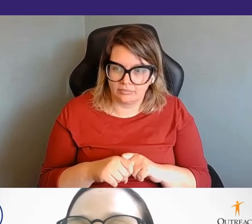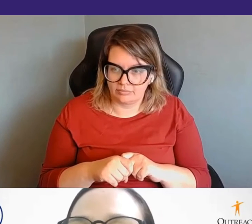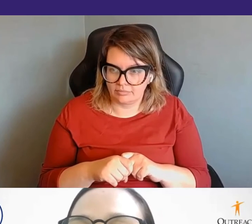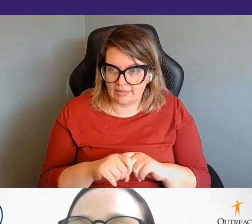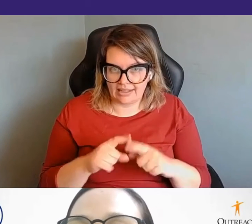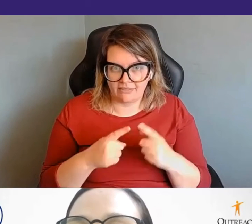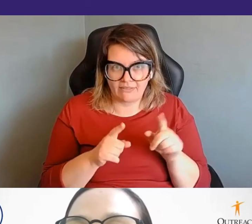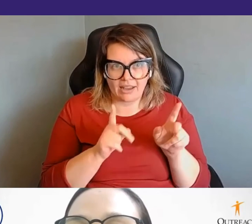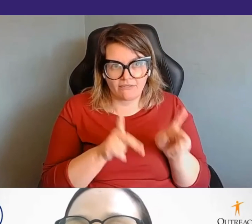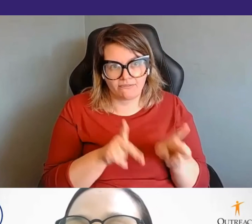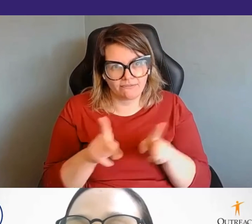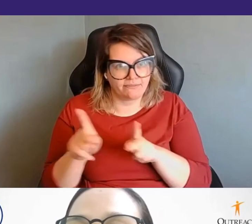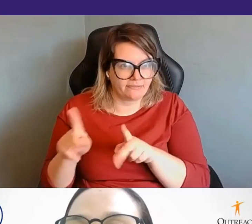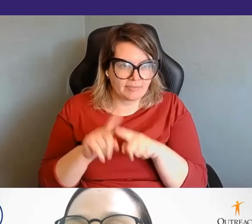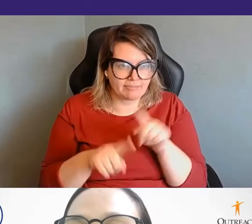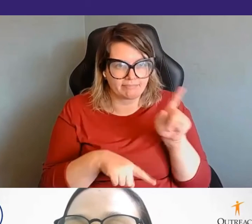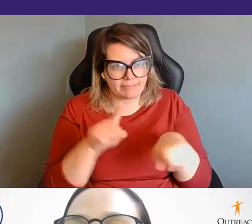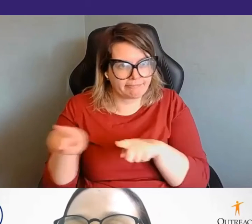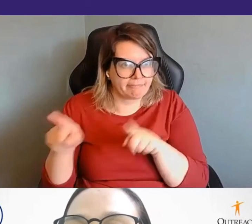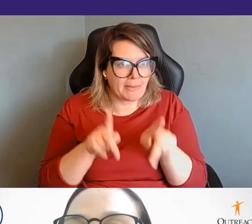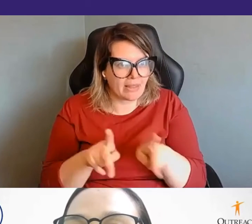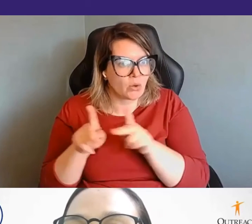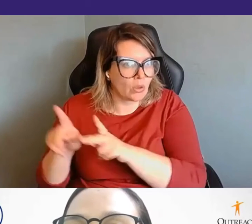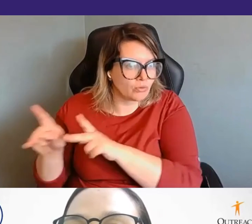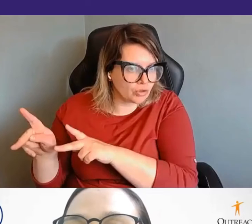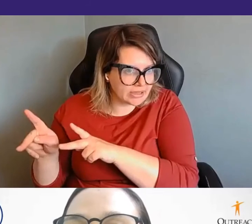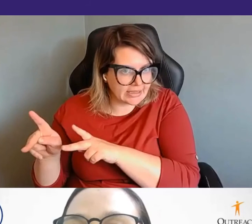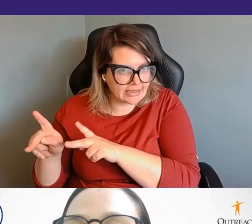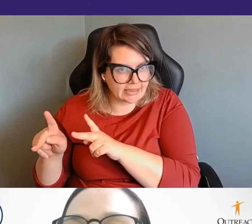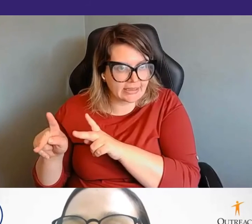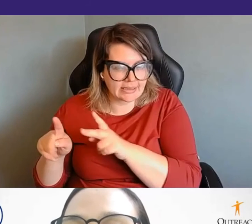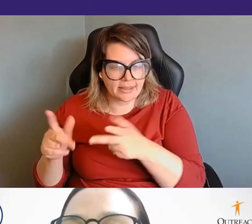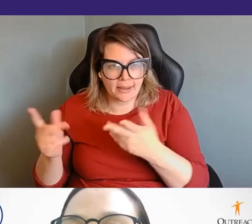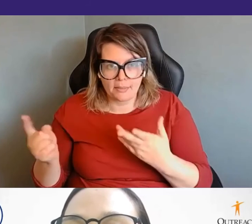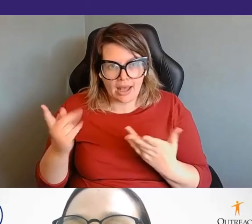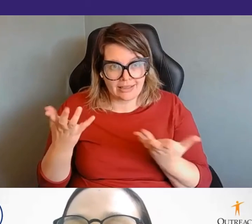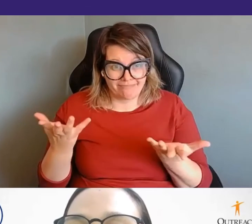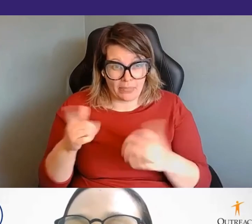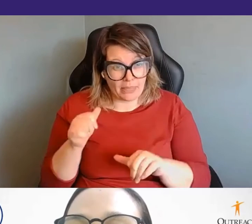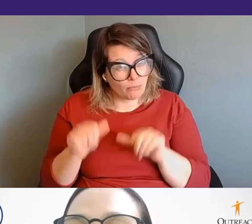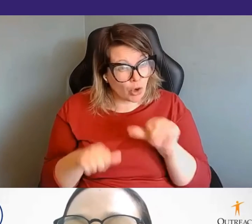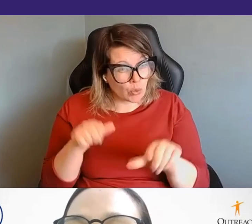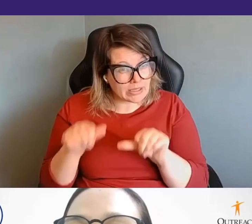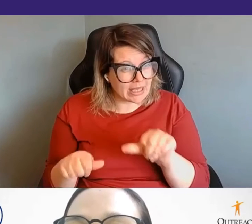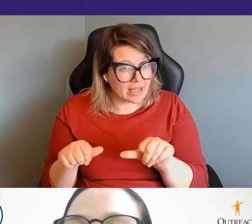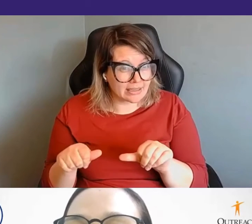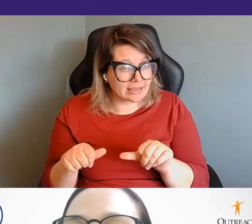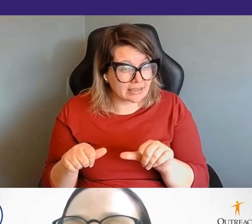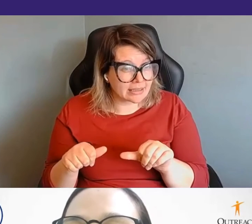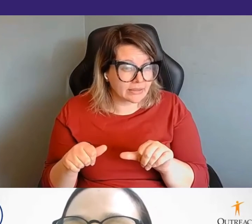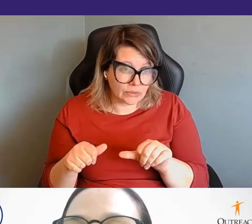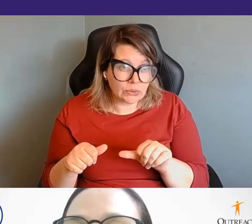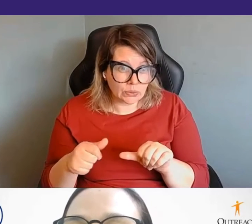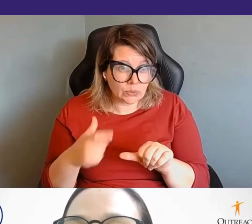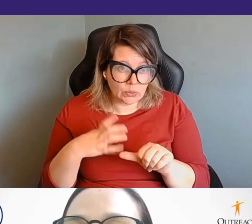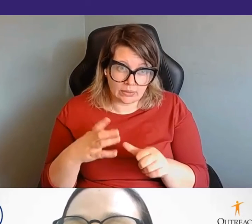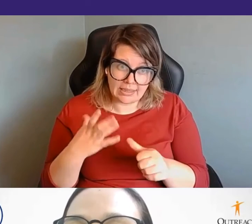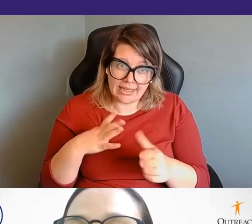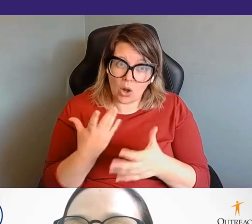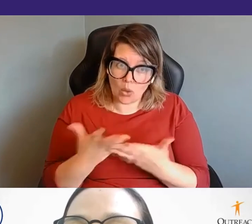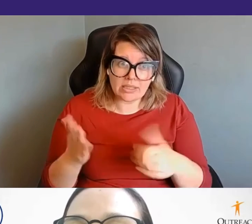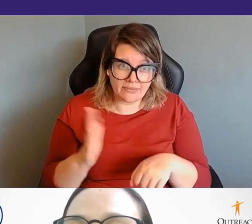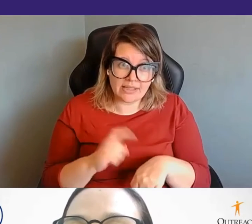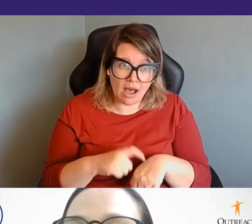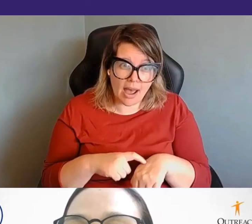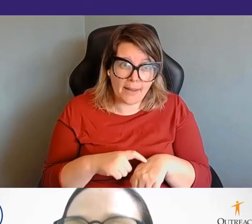various methodologies, like most significant change, but the full process must demand a lot of time.